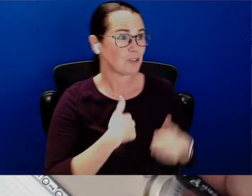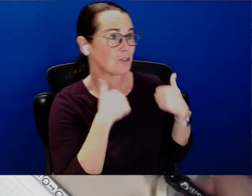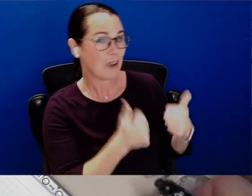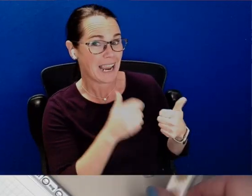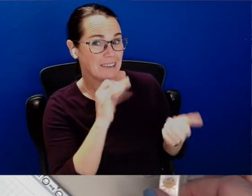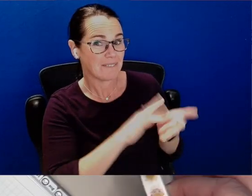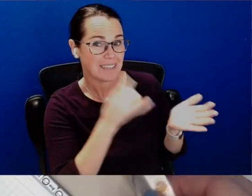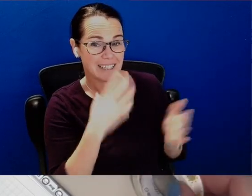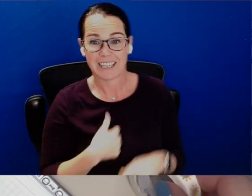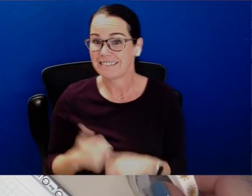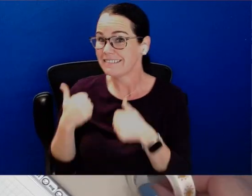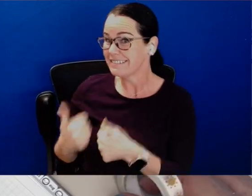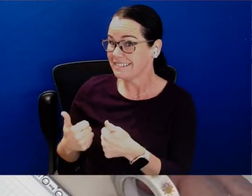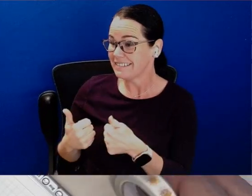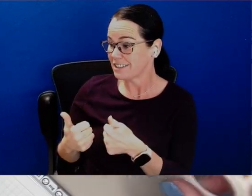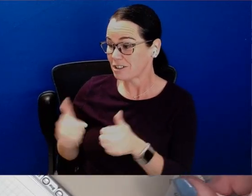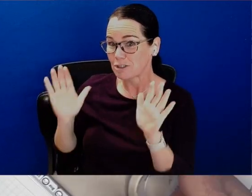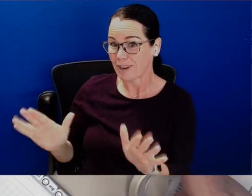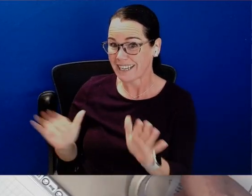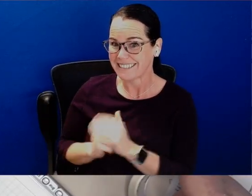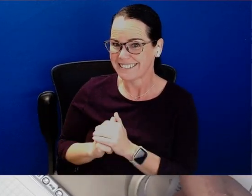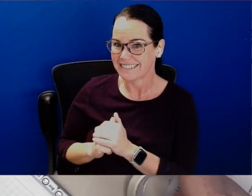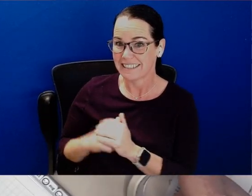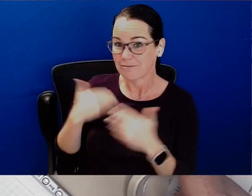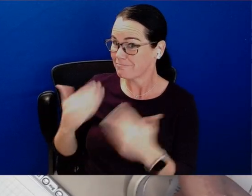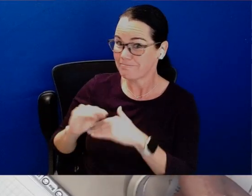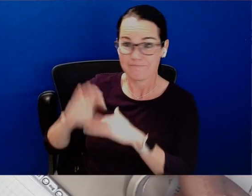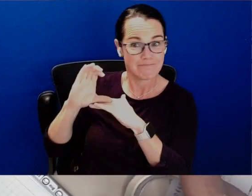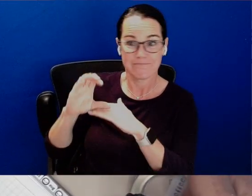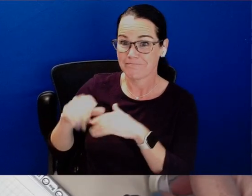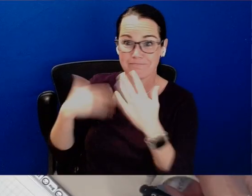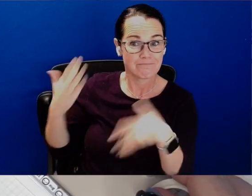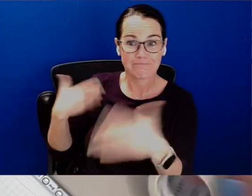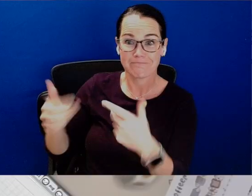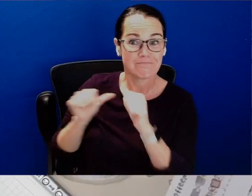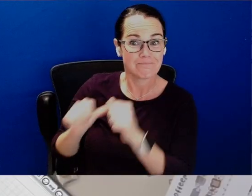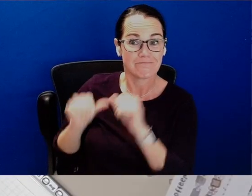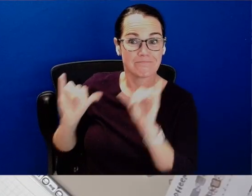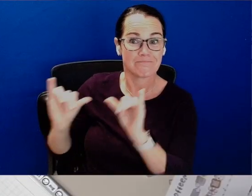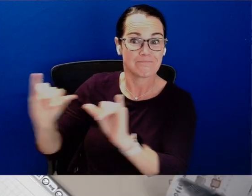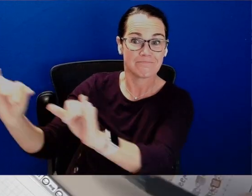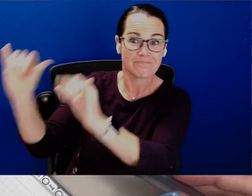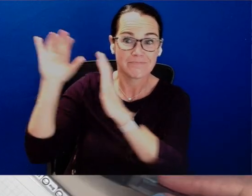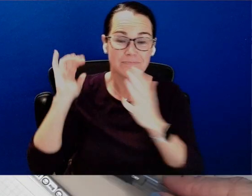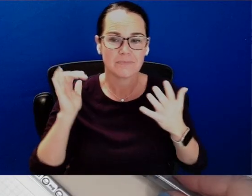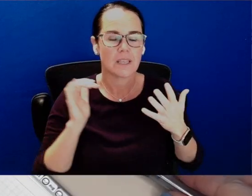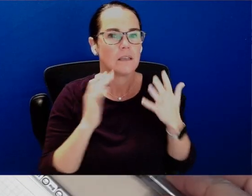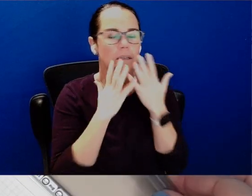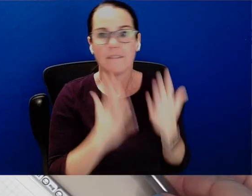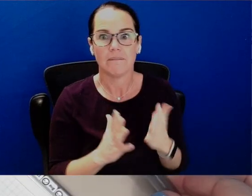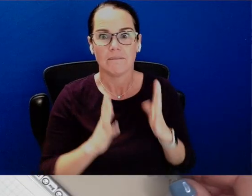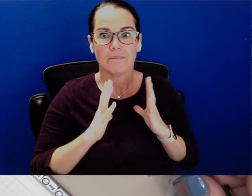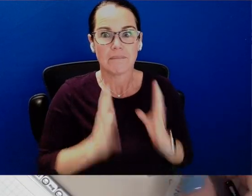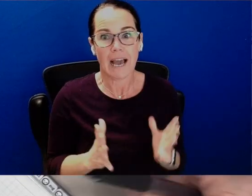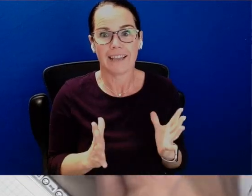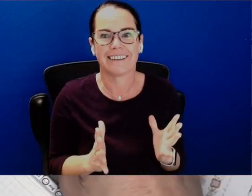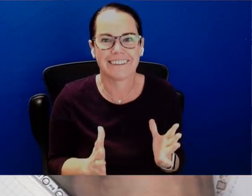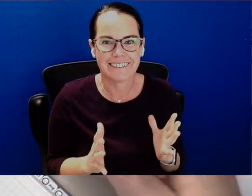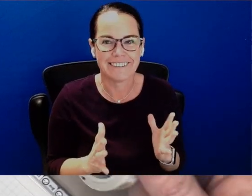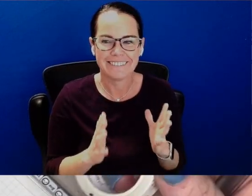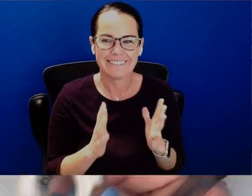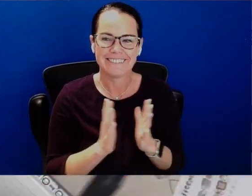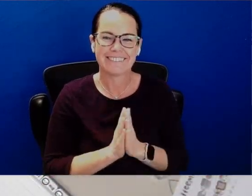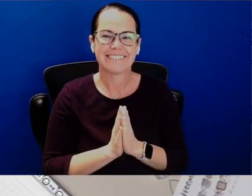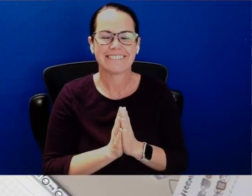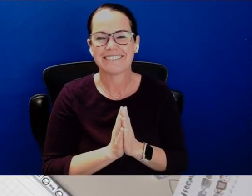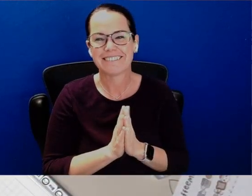taking the medication. And he's going to be like, great, let's keep plugging away, which, fine.